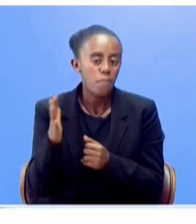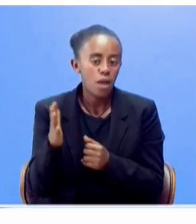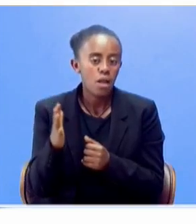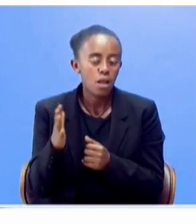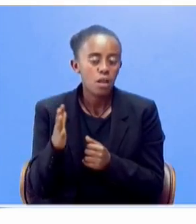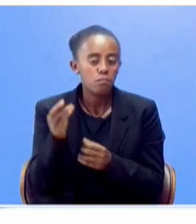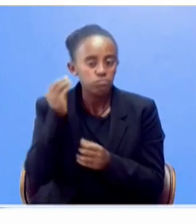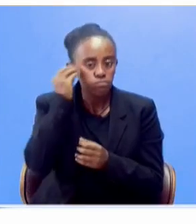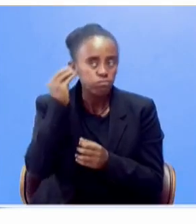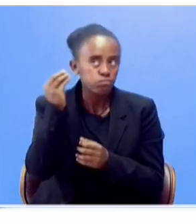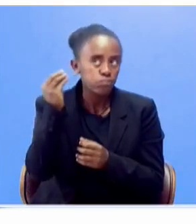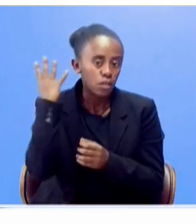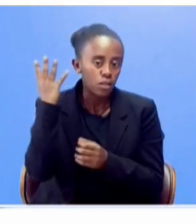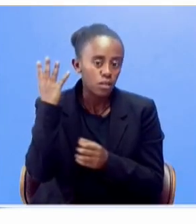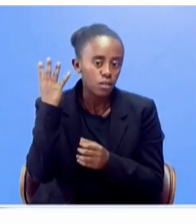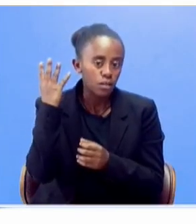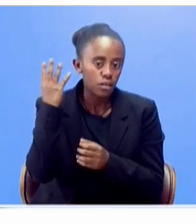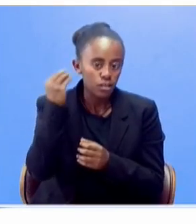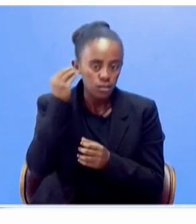forget